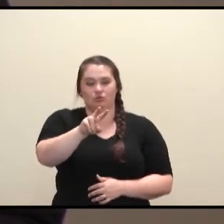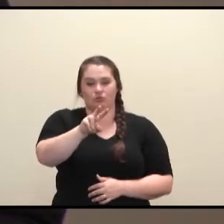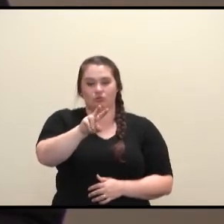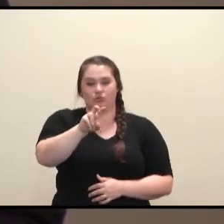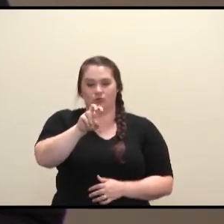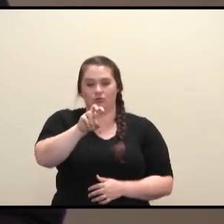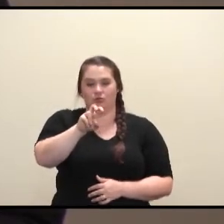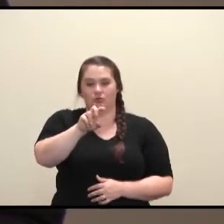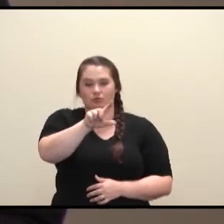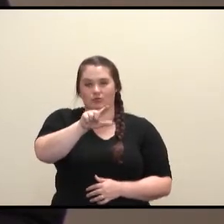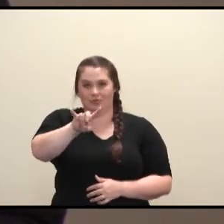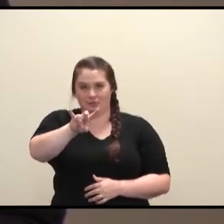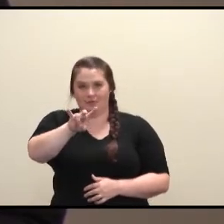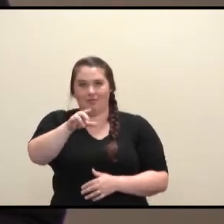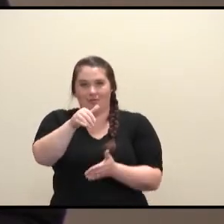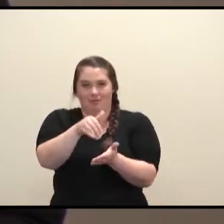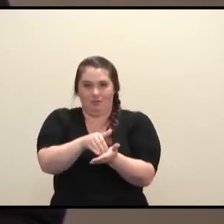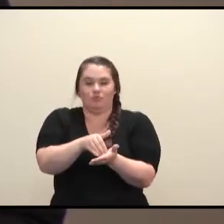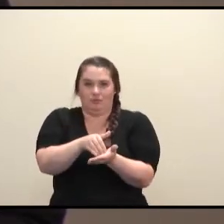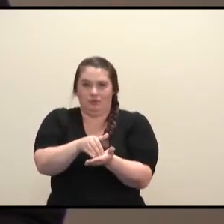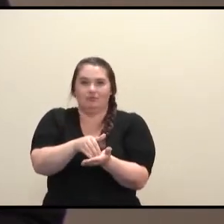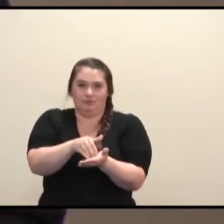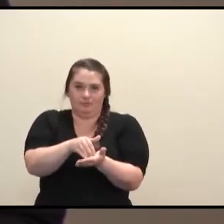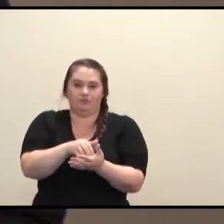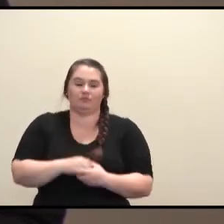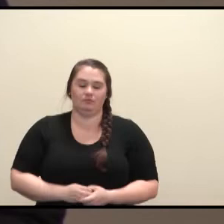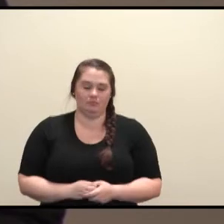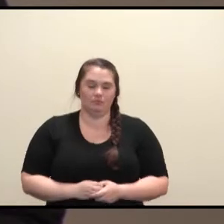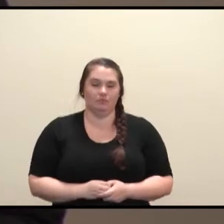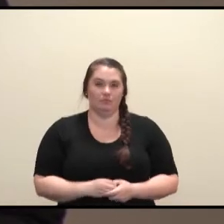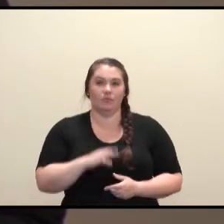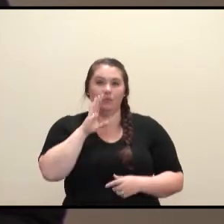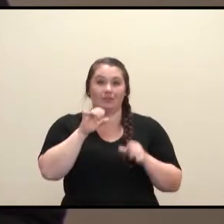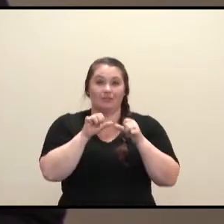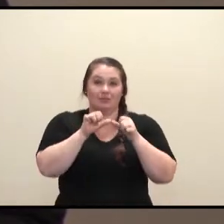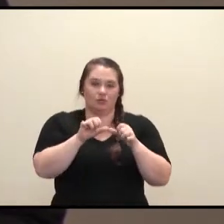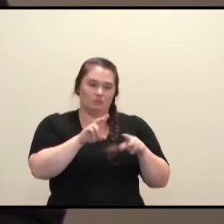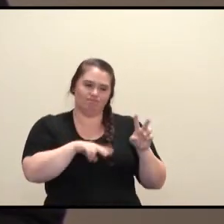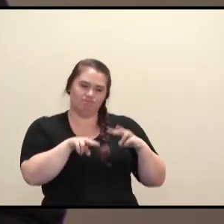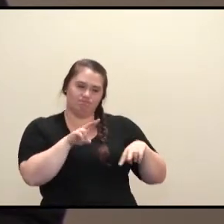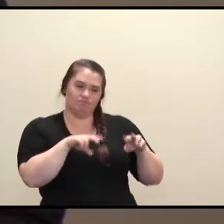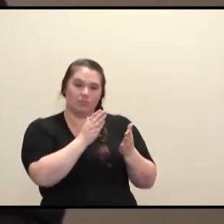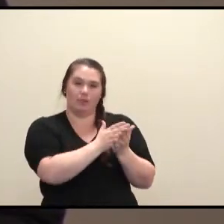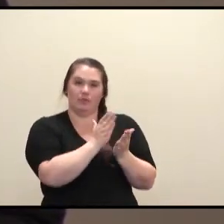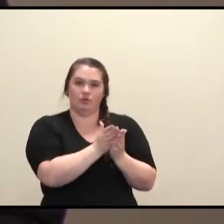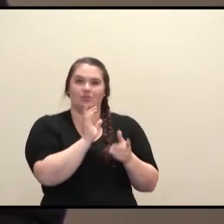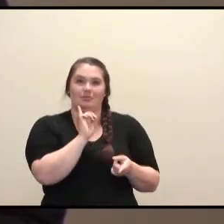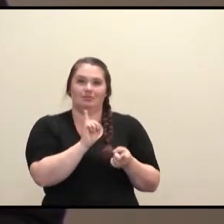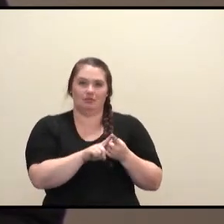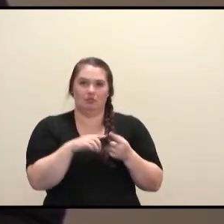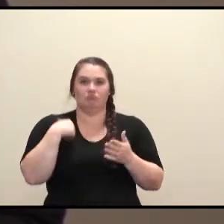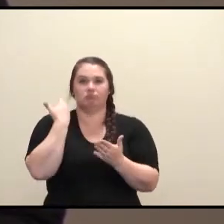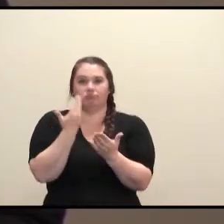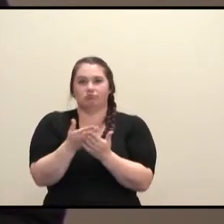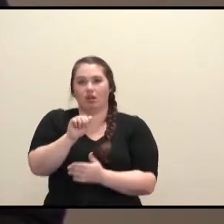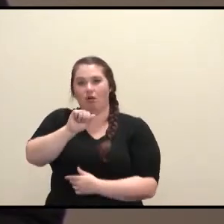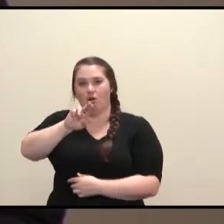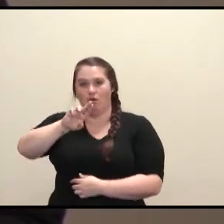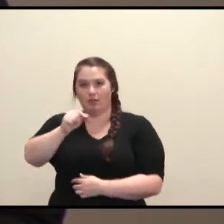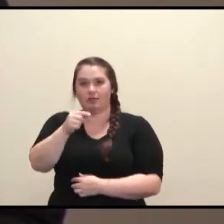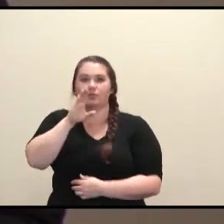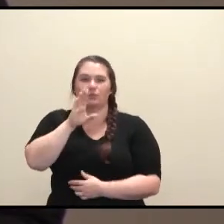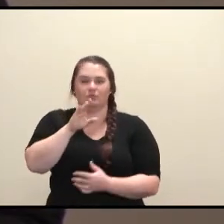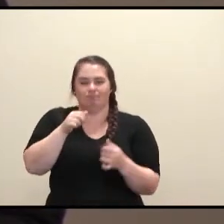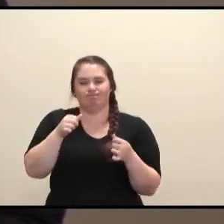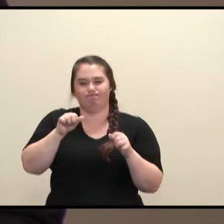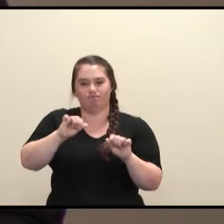$4,821,000, and we'll continue to study the budget until we get to August and try to reach